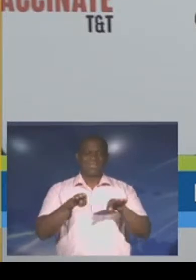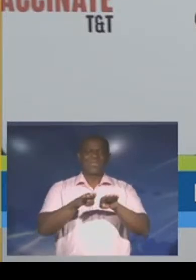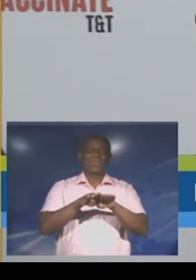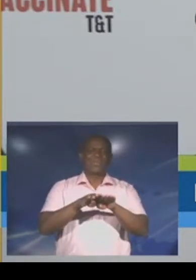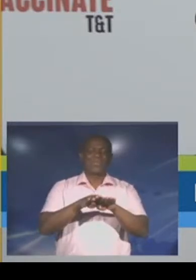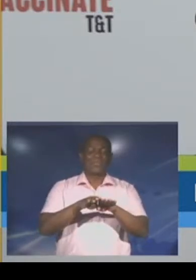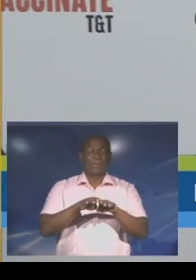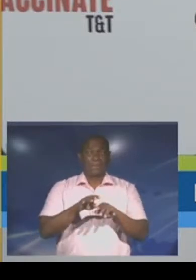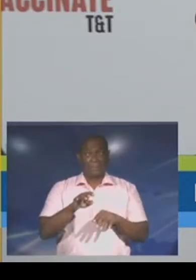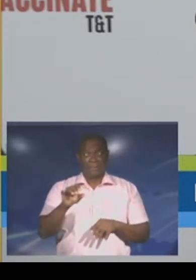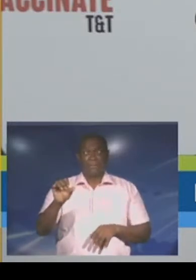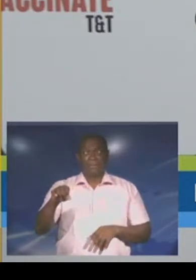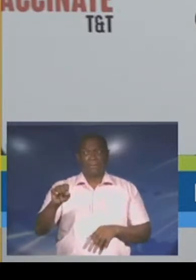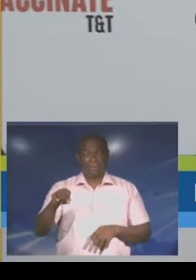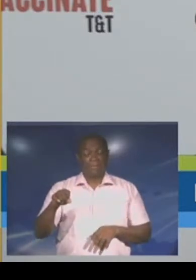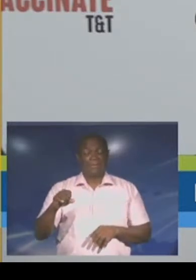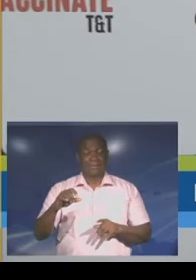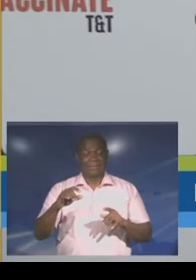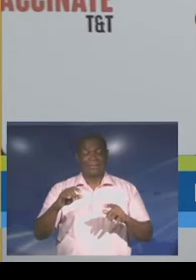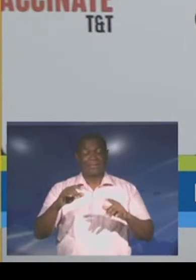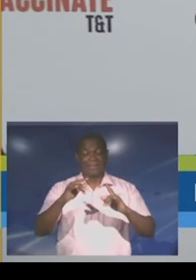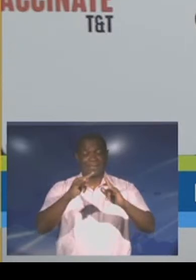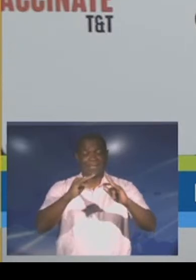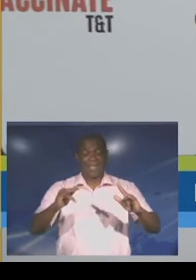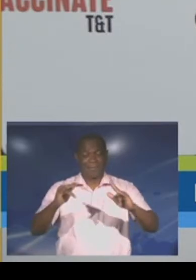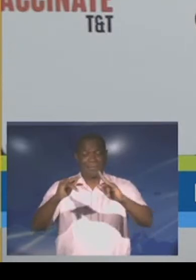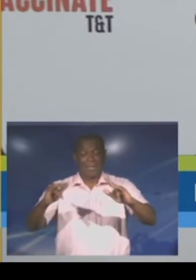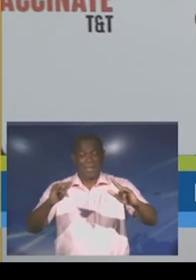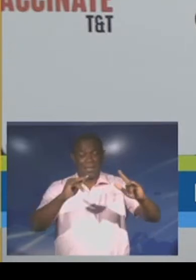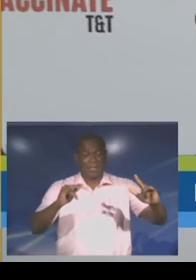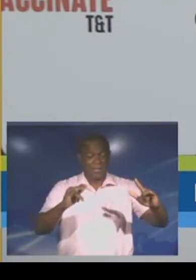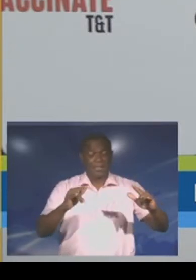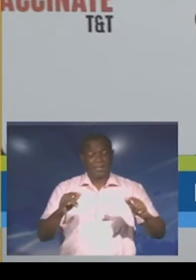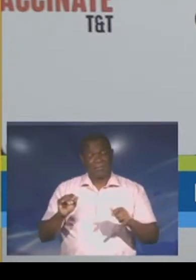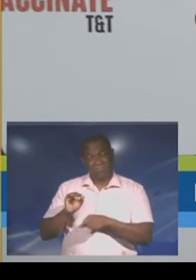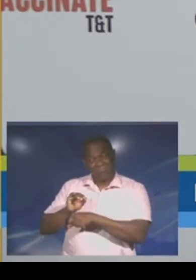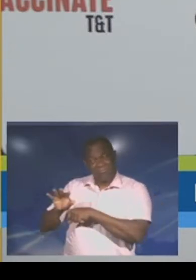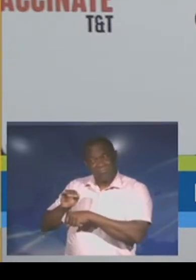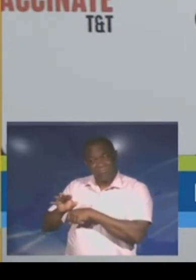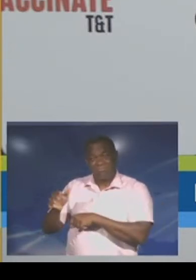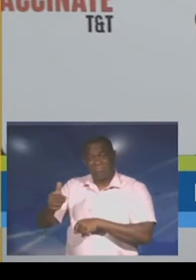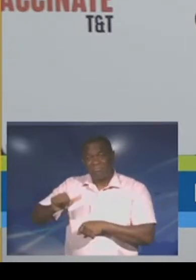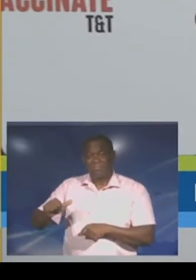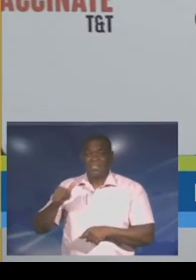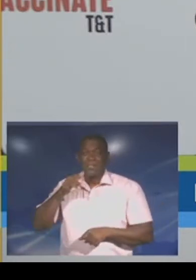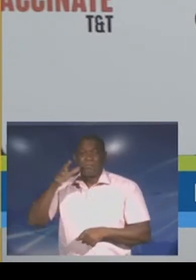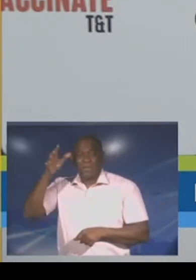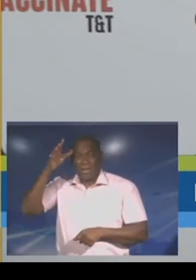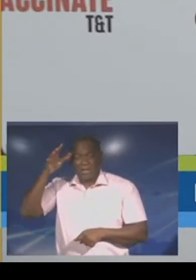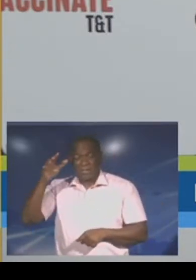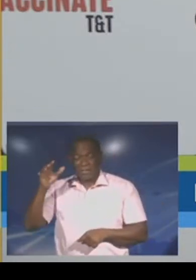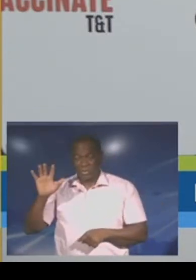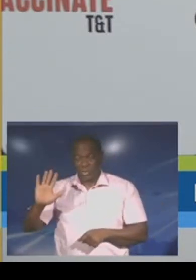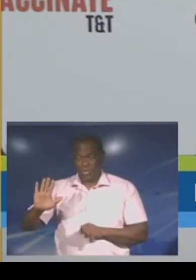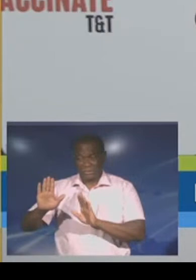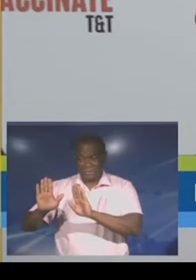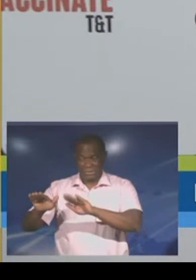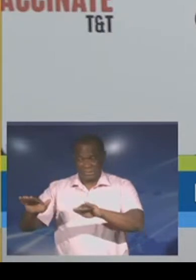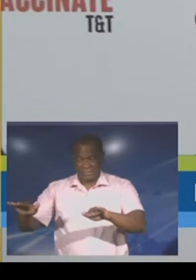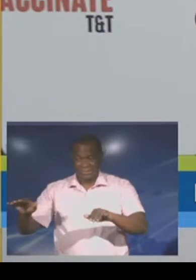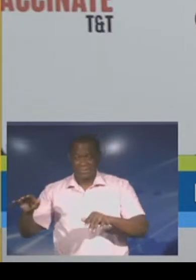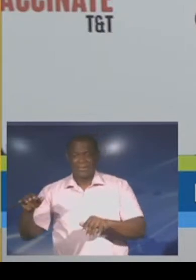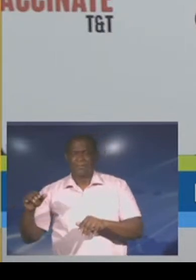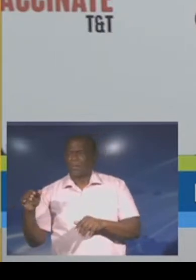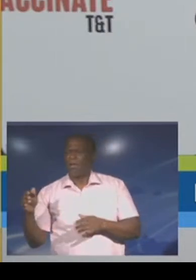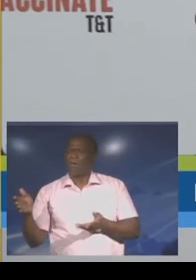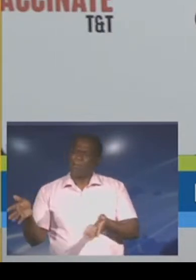camps, I would advise any parent, if you're going to send your child to a camp, especially now as the mask mandate is going